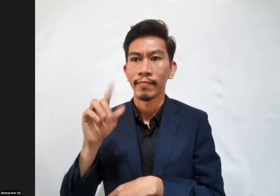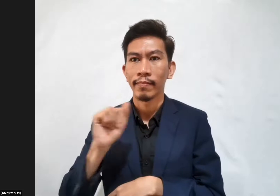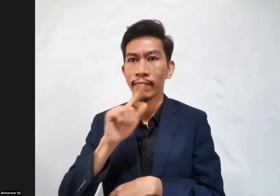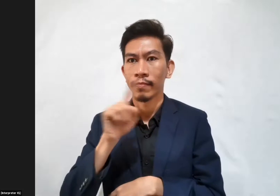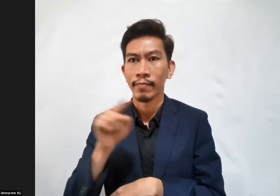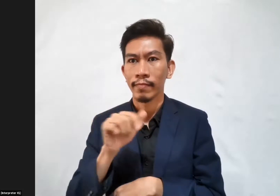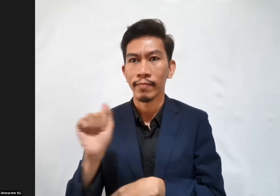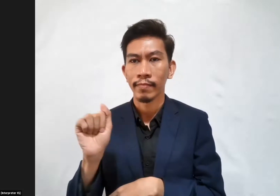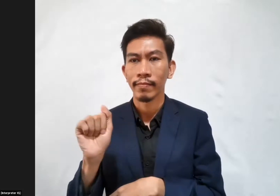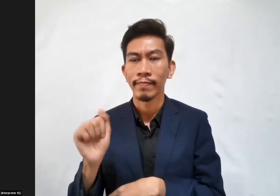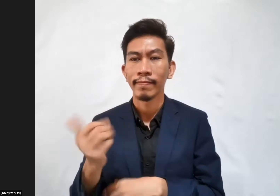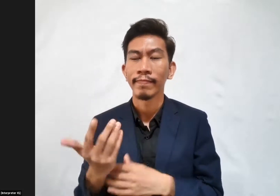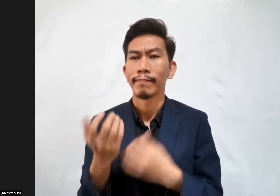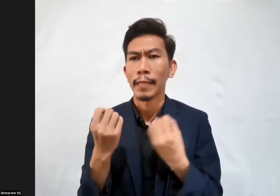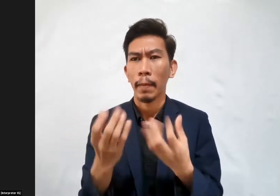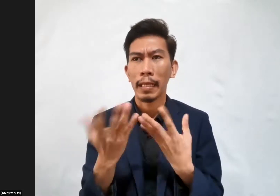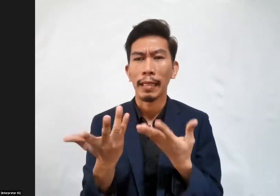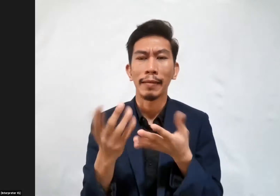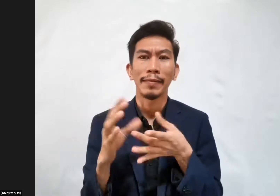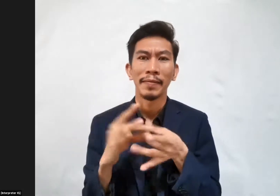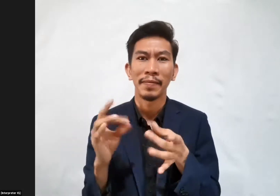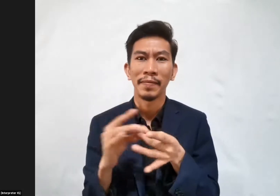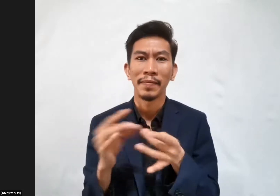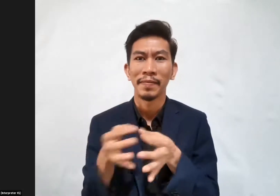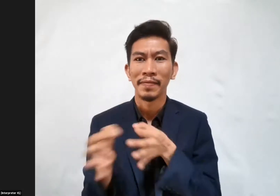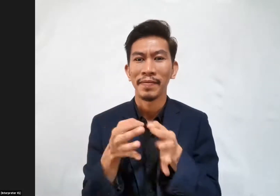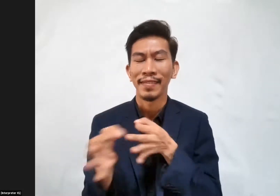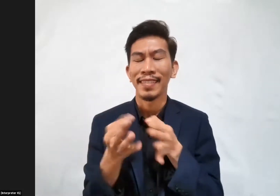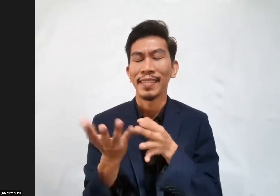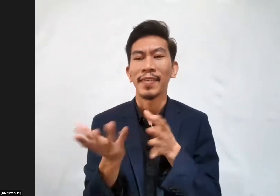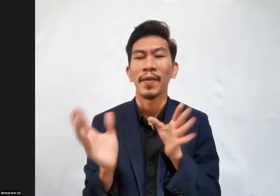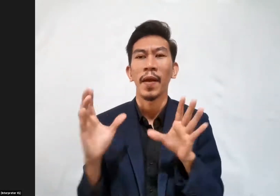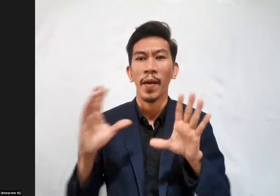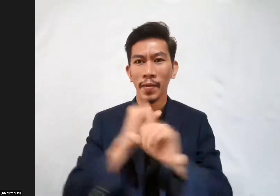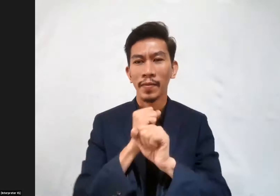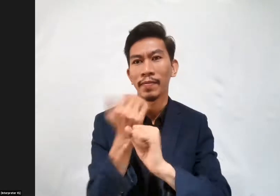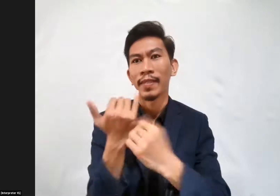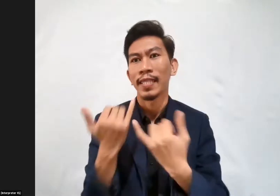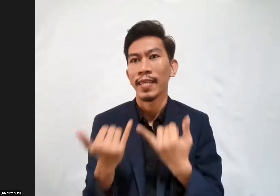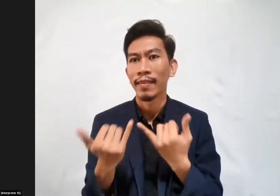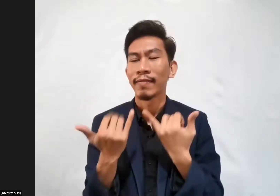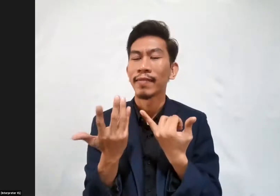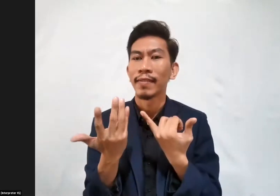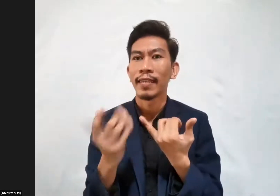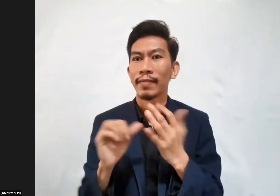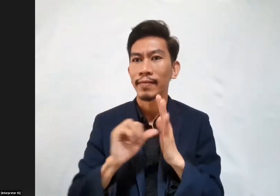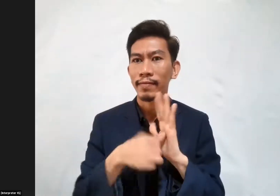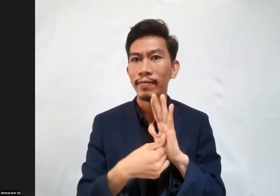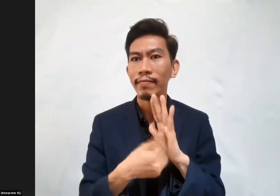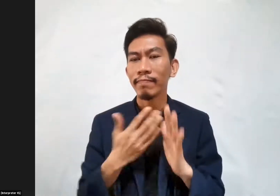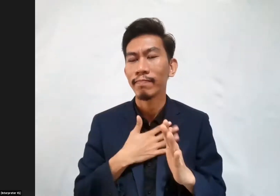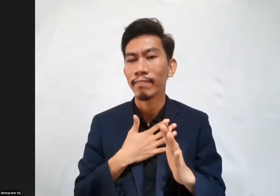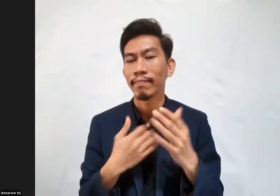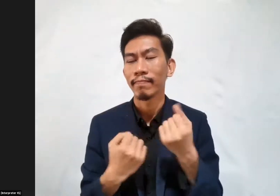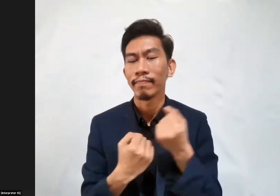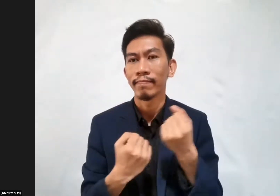been said already, so hindi ko na patatagalin pa. I'm here to reiterate my undying